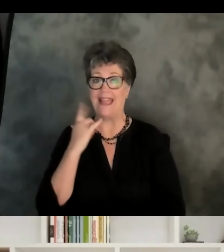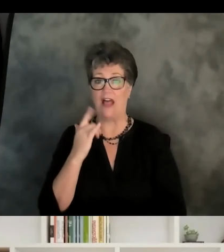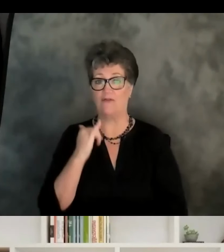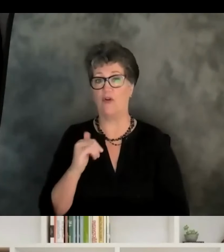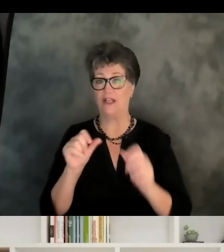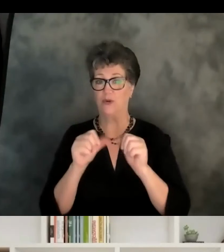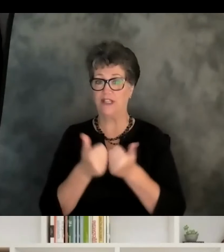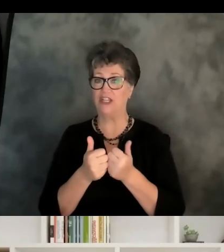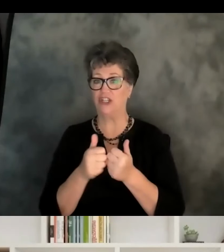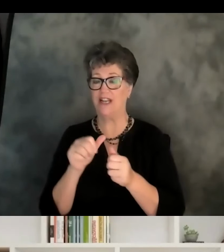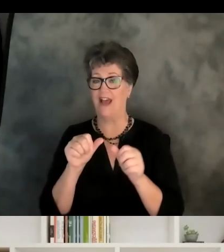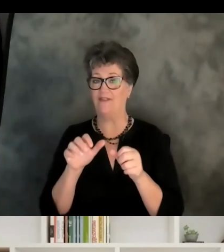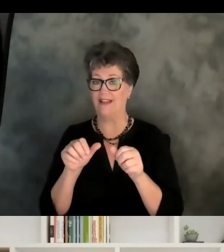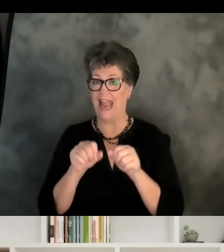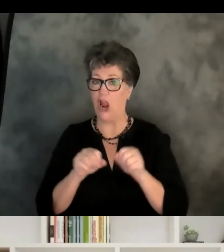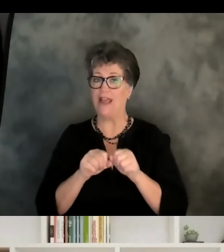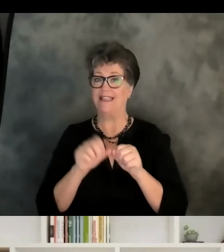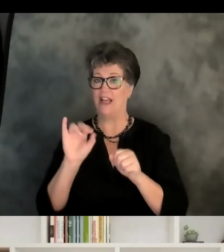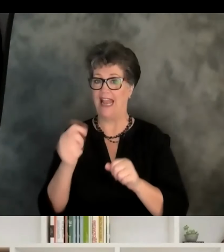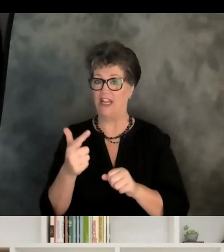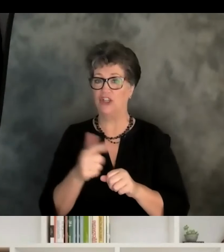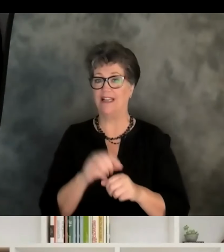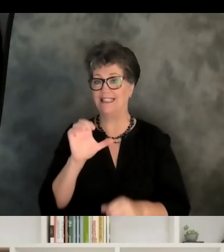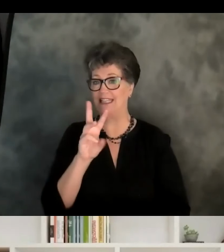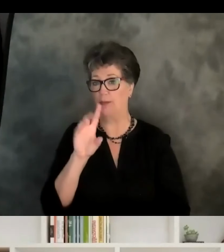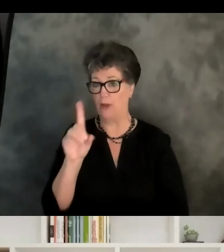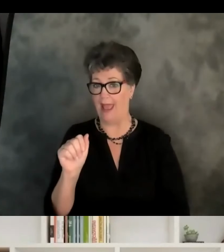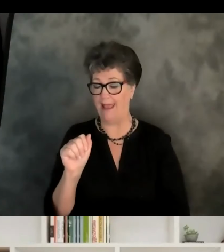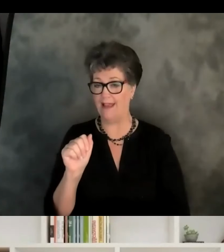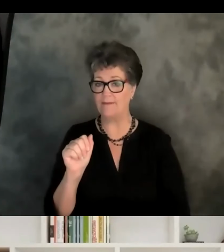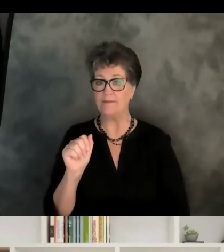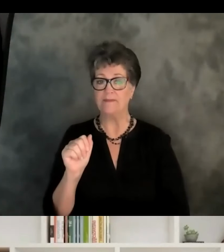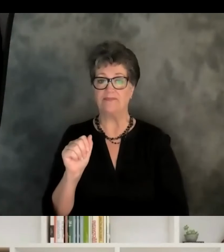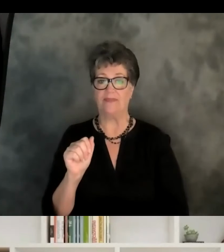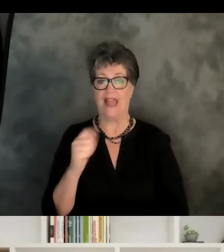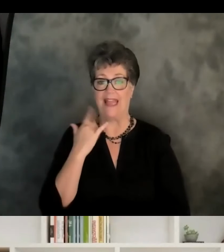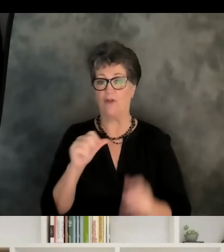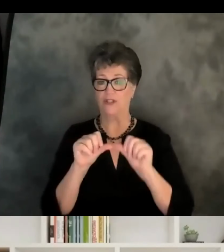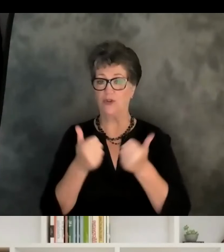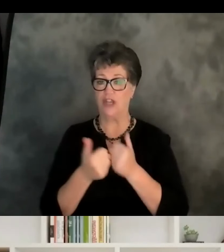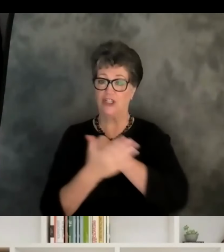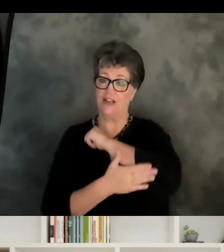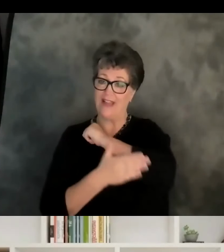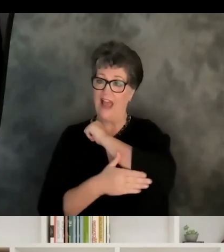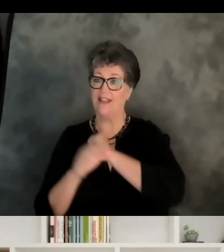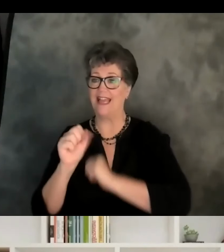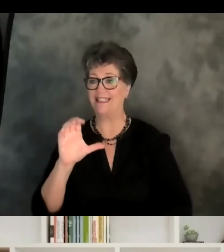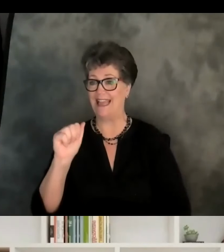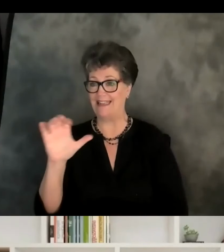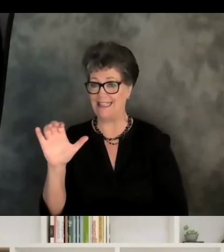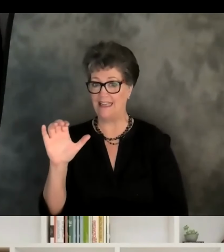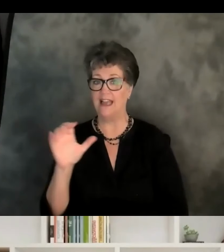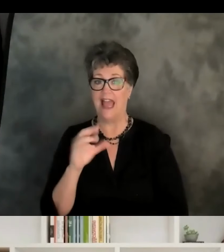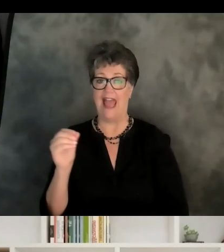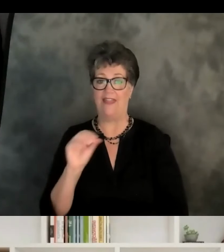Association of Area Agencies on Aging, County Welfare Directors Association of California, the California Association of Counties,